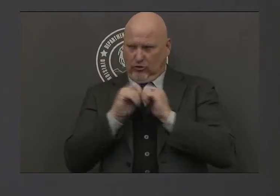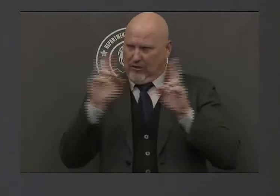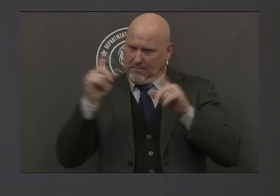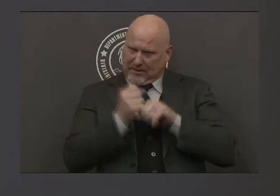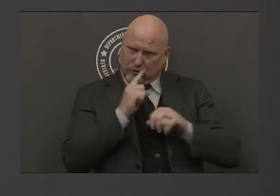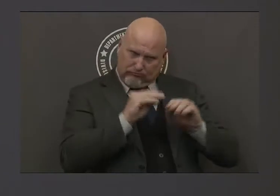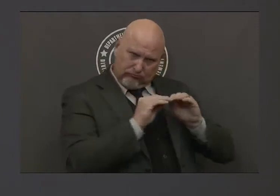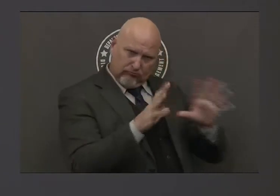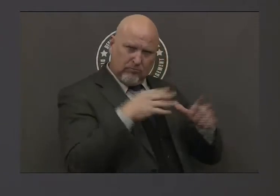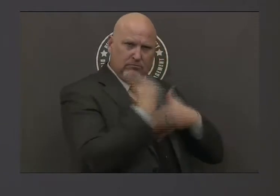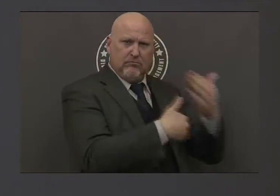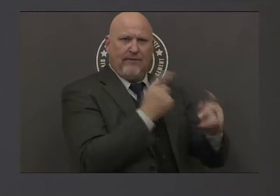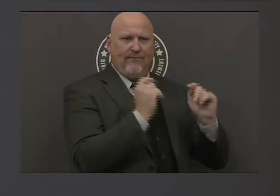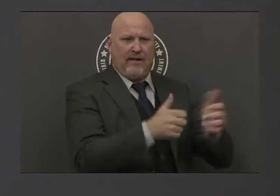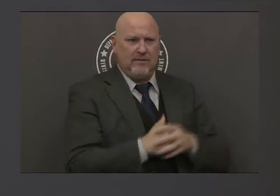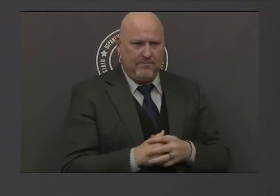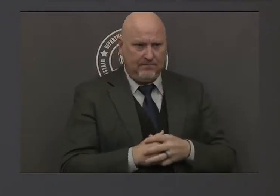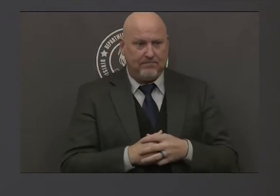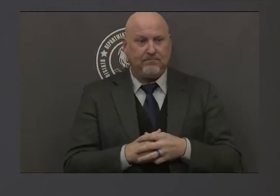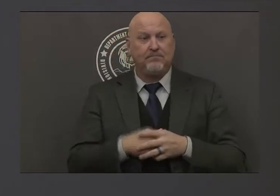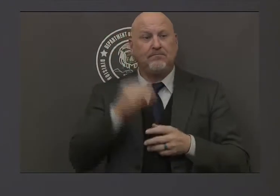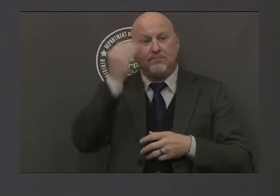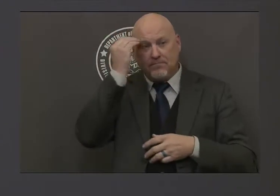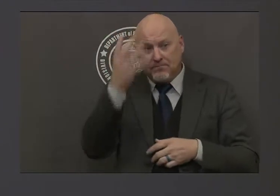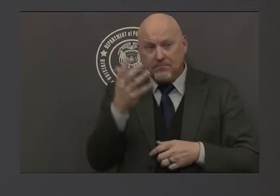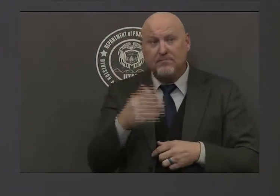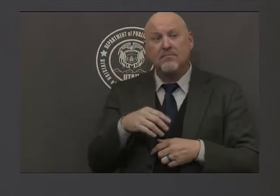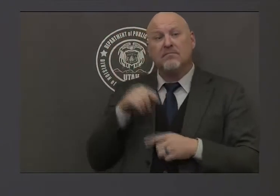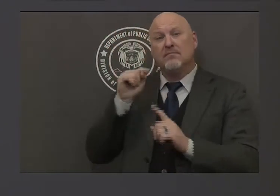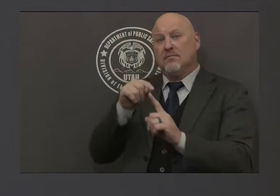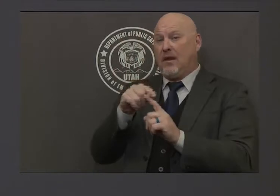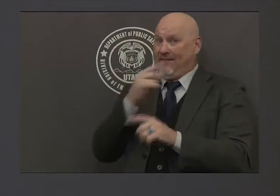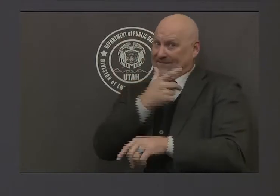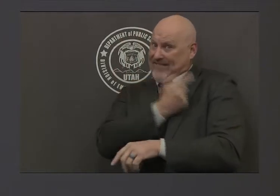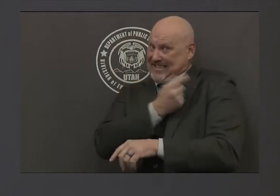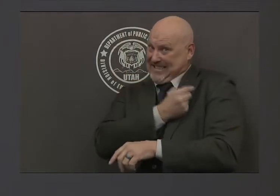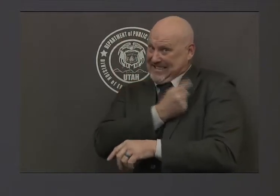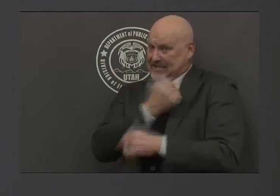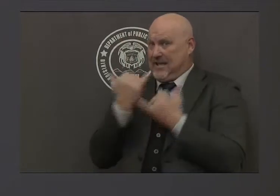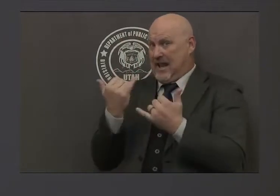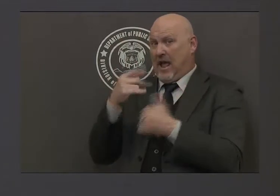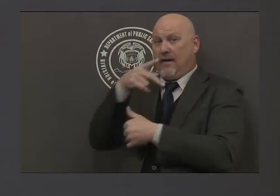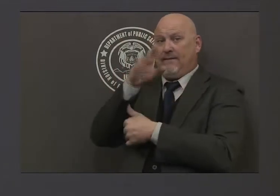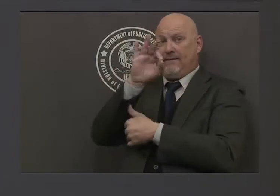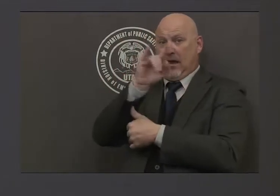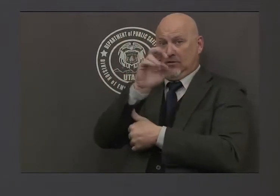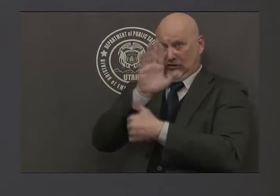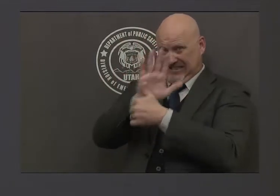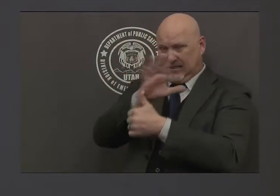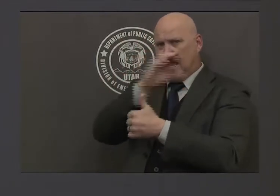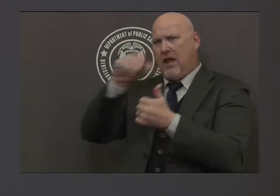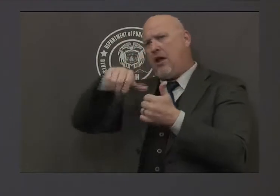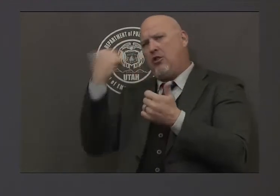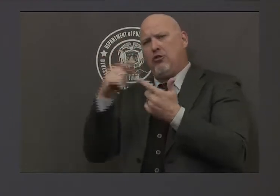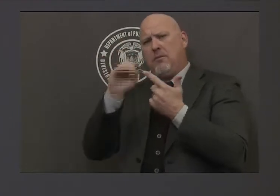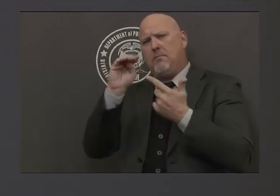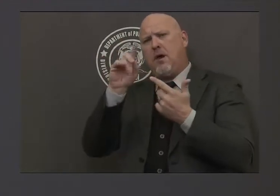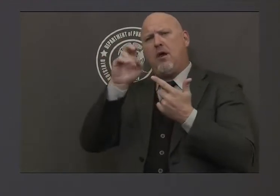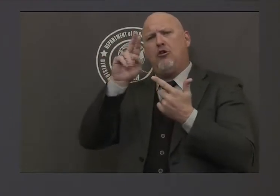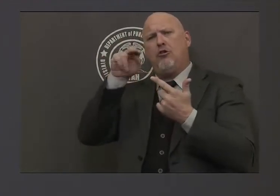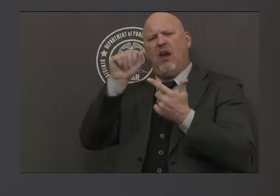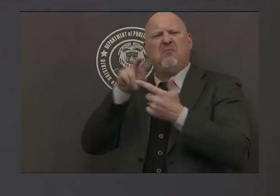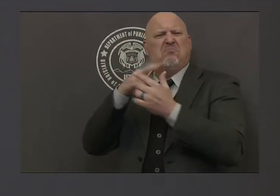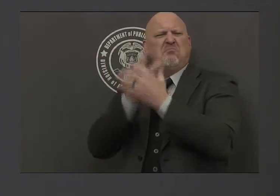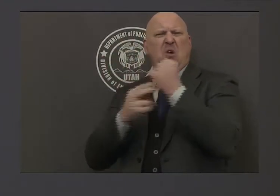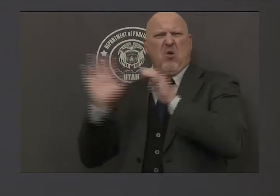doses. And so we will, as we receive that, we will make those second doses available. There's a lot of discussion happening out there around